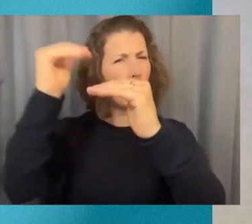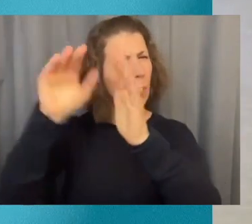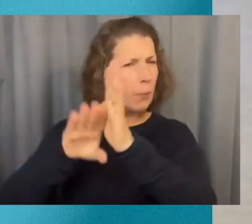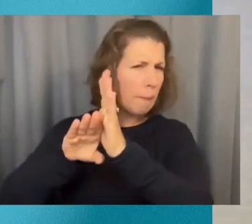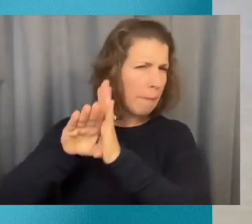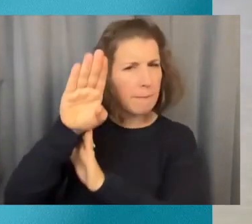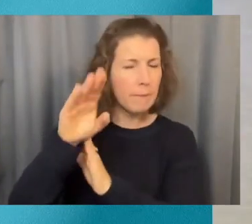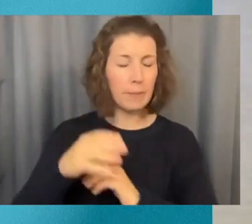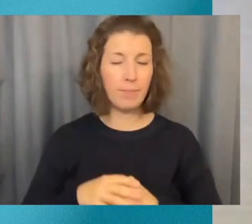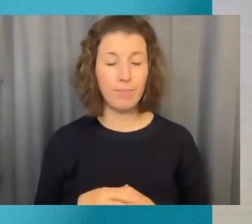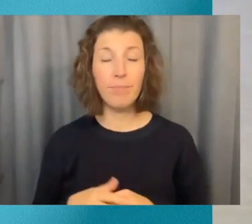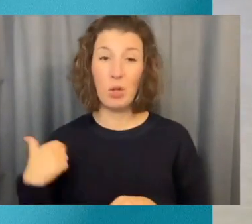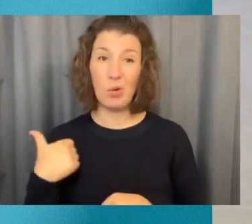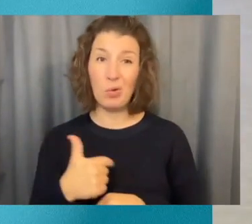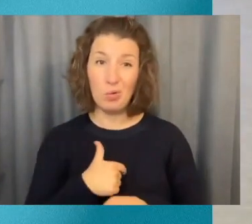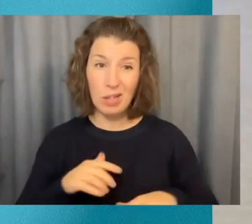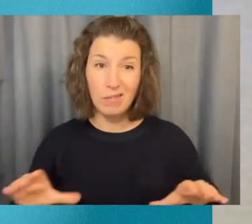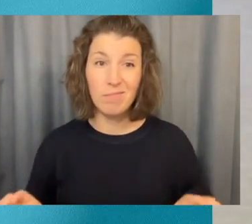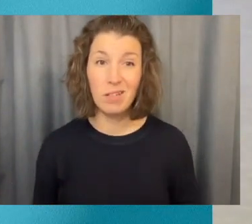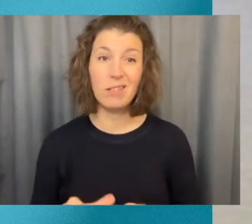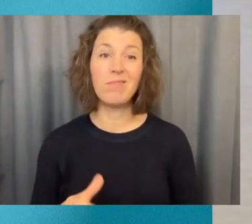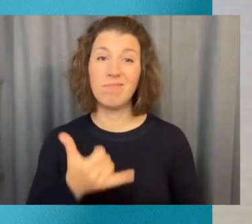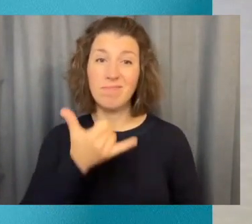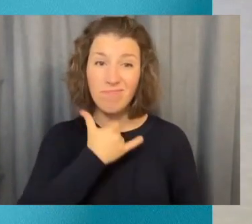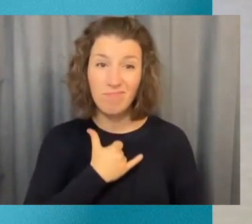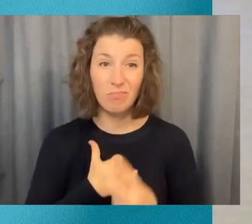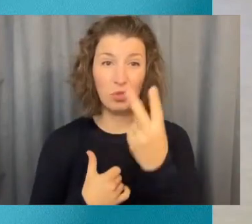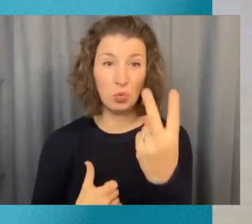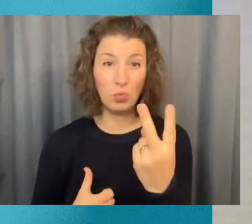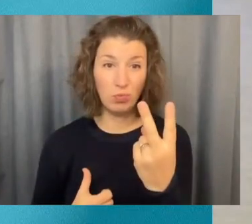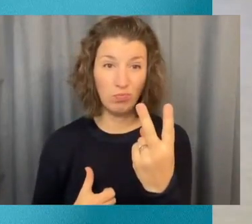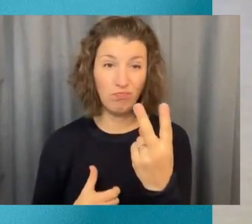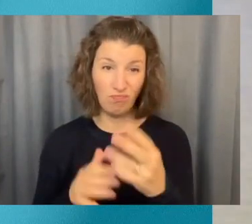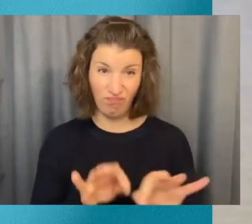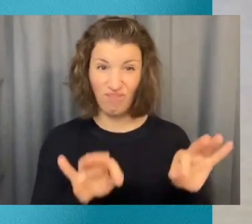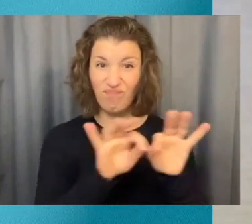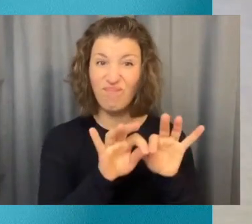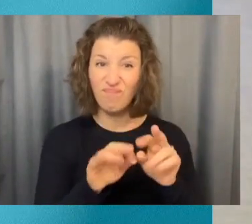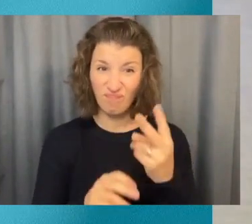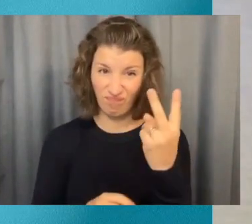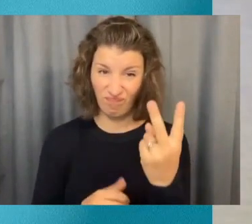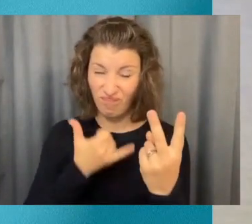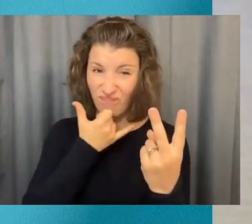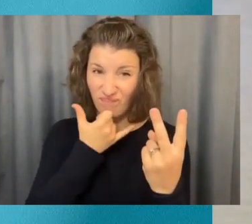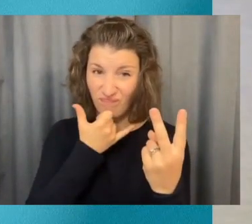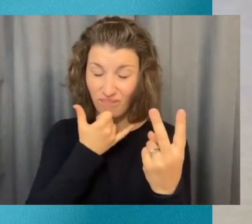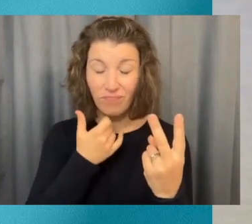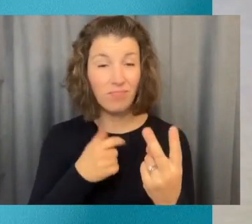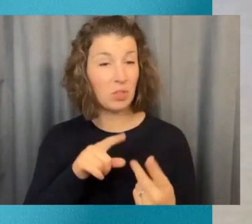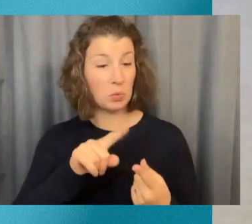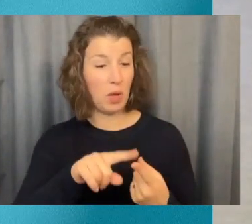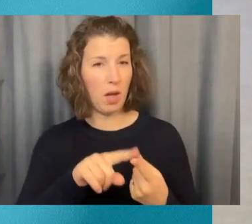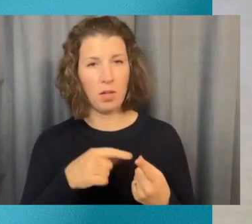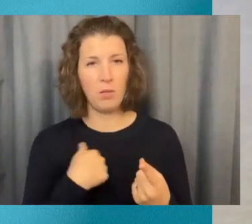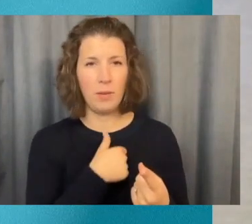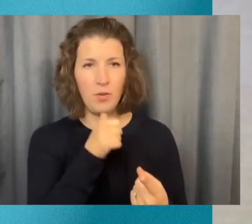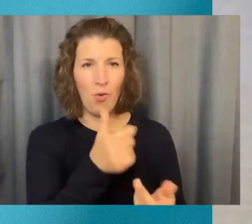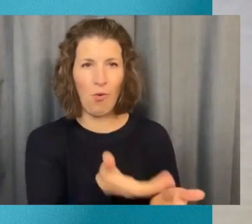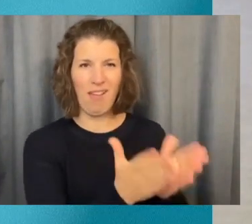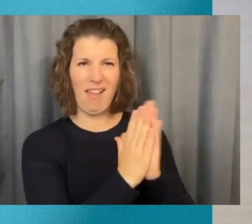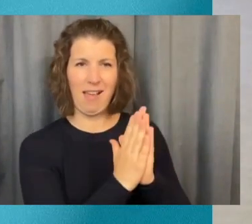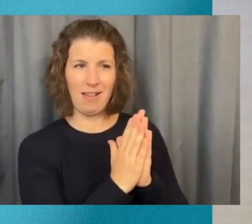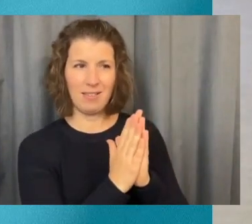significant errors. The first is we even don't ask our communities to be part